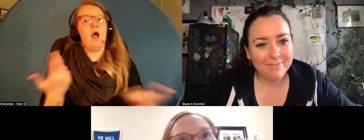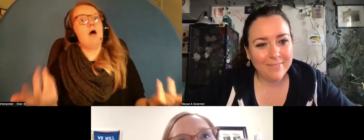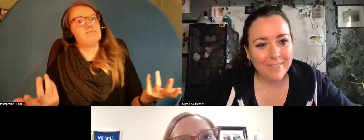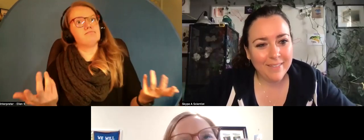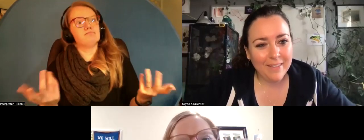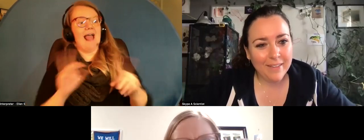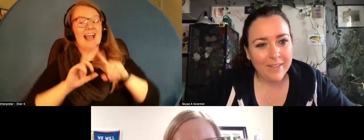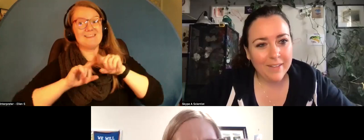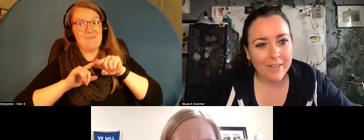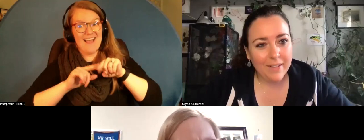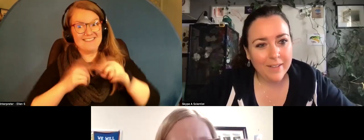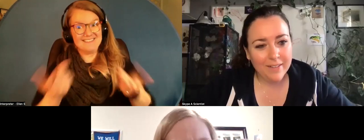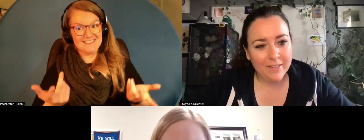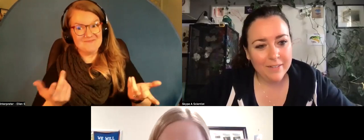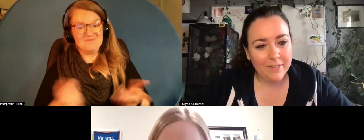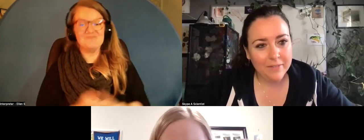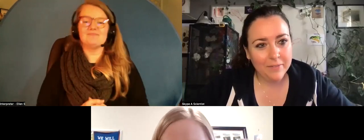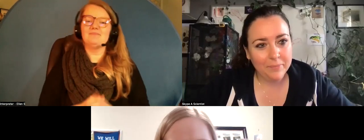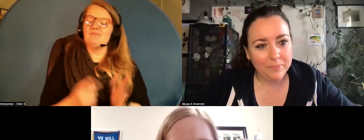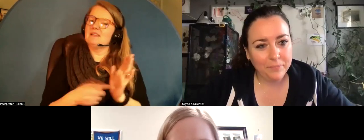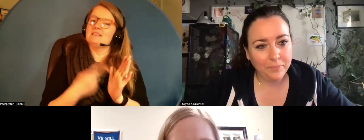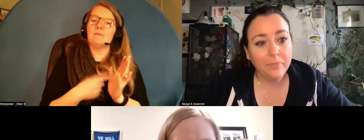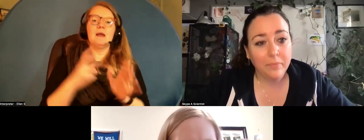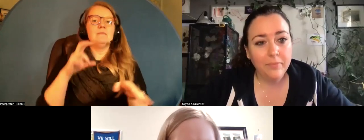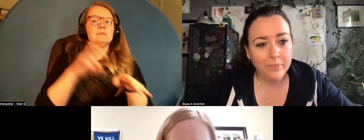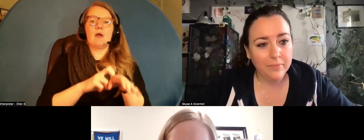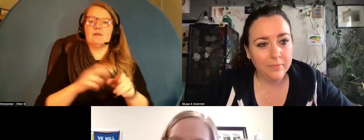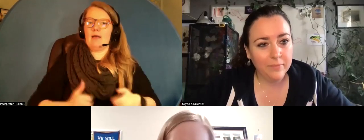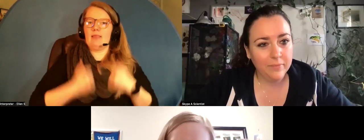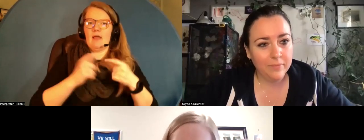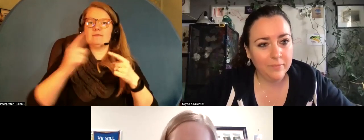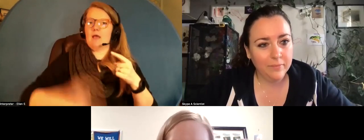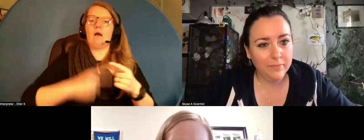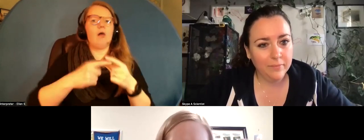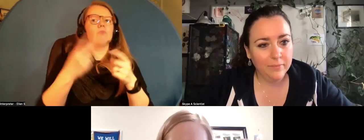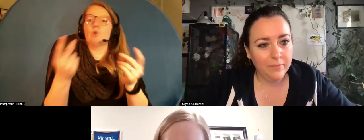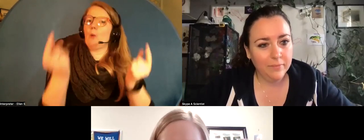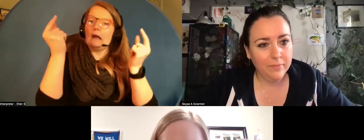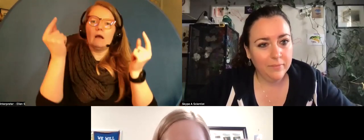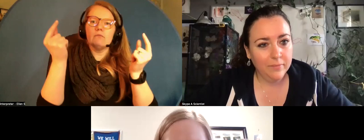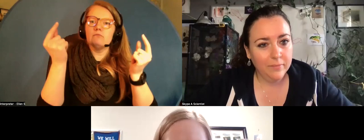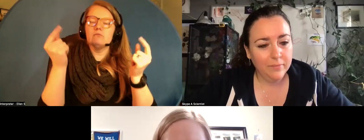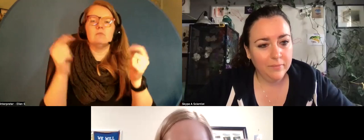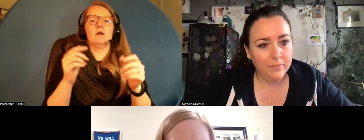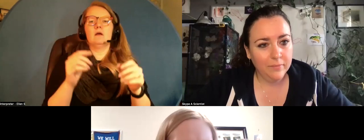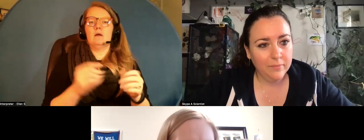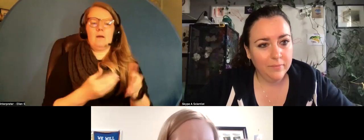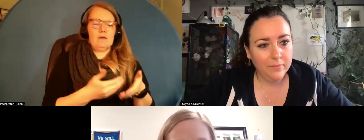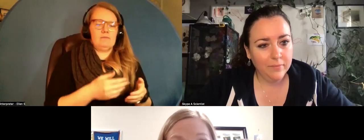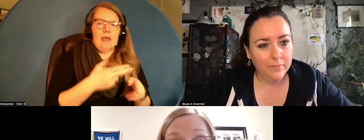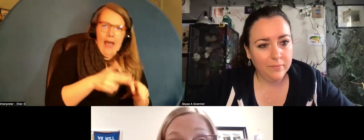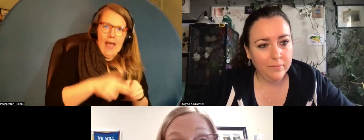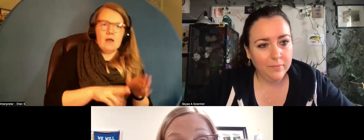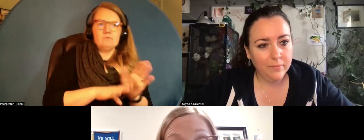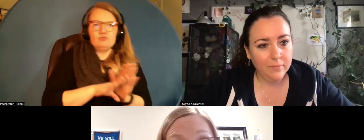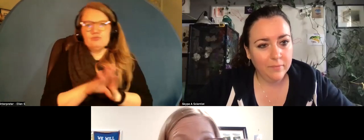Some parasites have pretty quick life cycles, meaning that they go through that whole developmental stage within